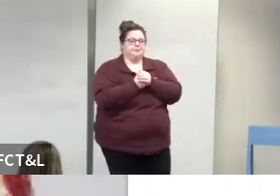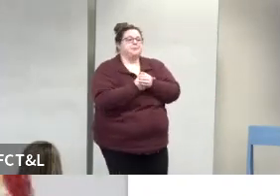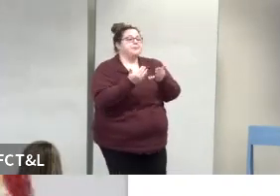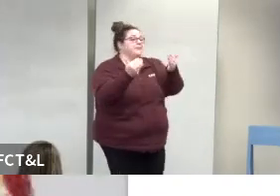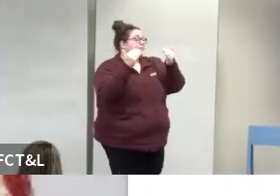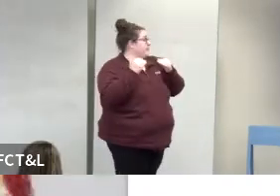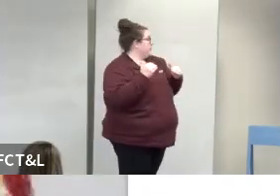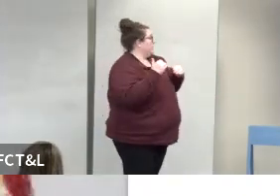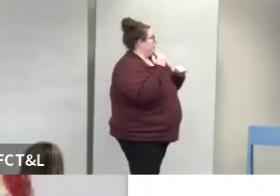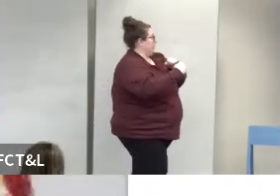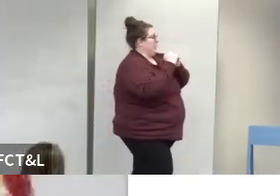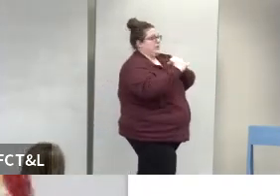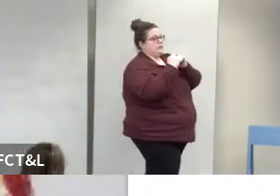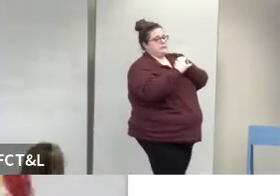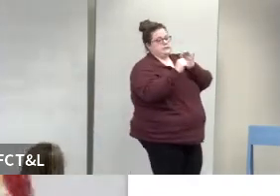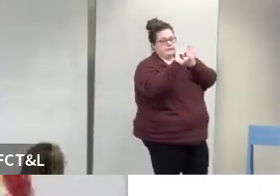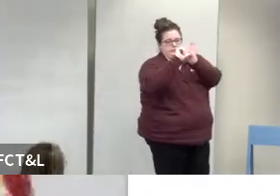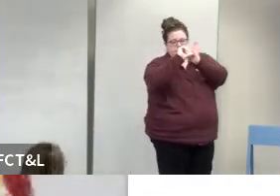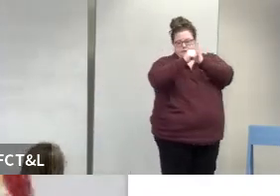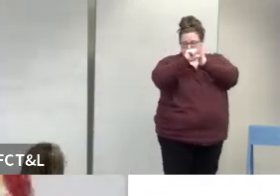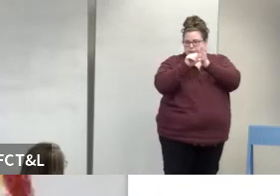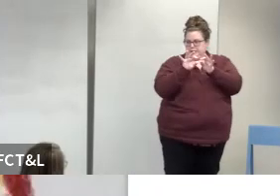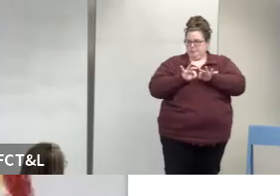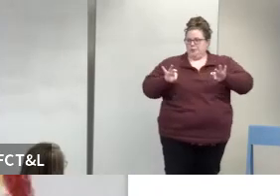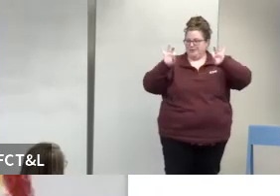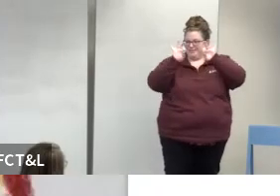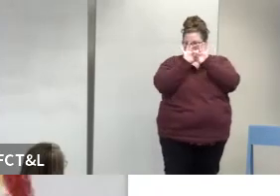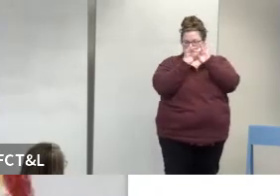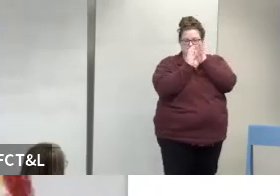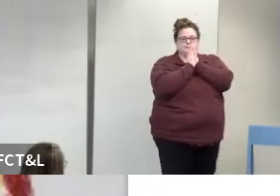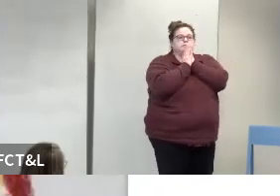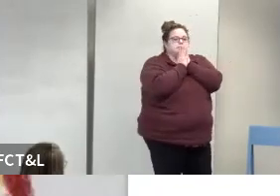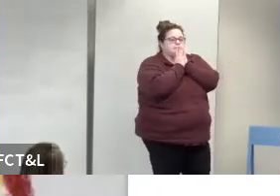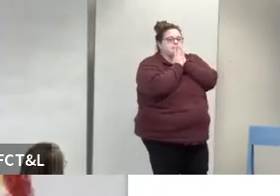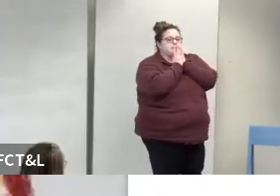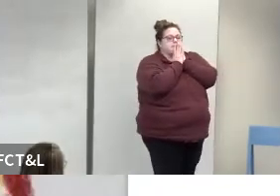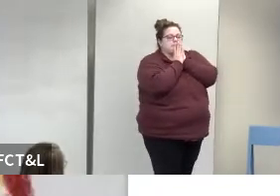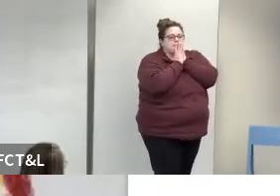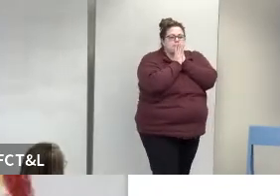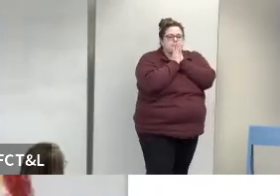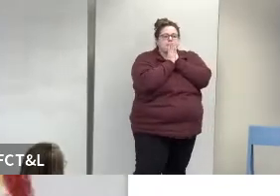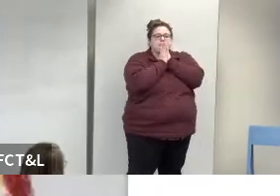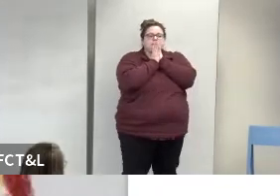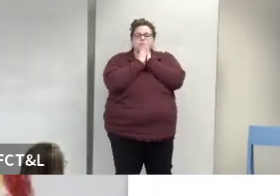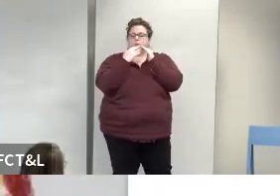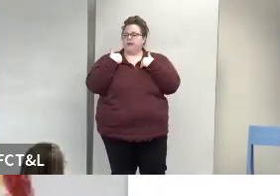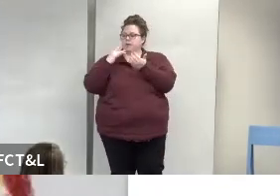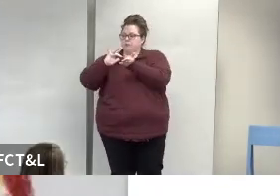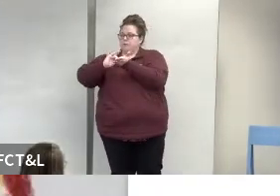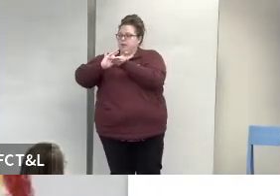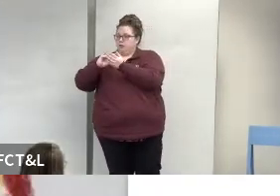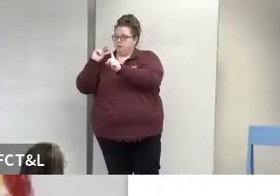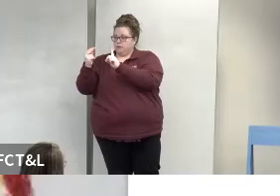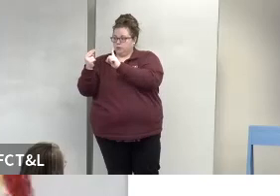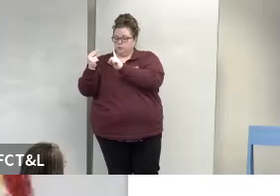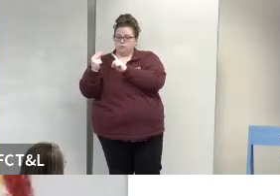So typically there's a lot of detail in the discourse of the language. And one thing that's important to